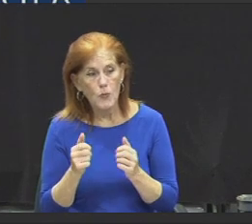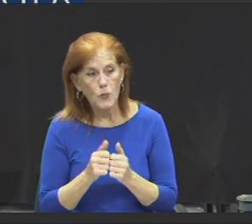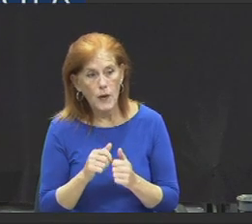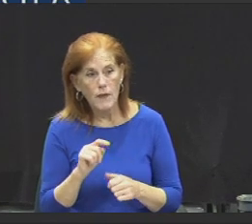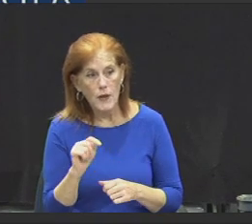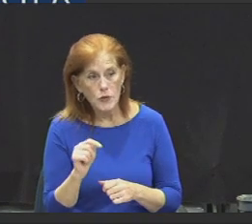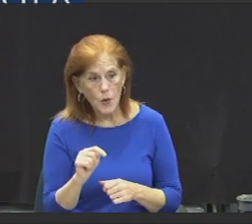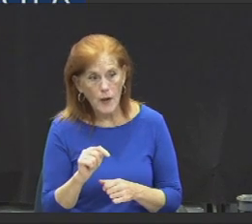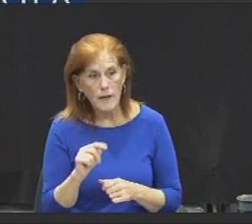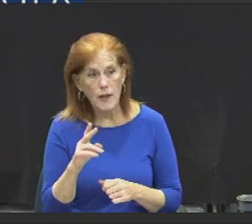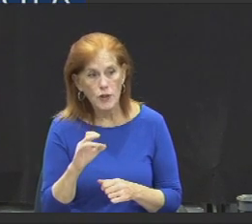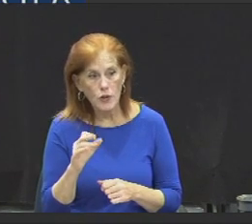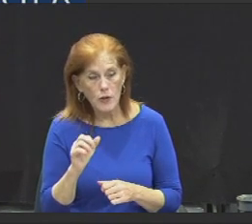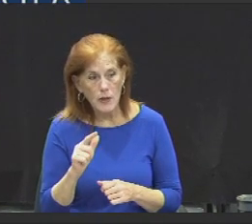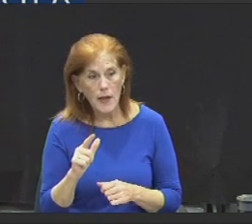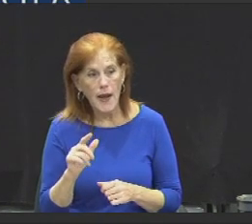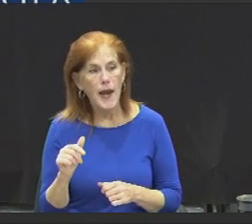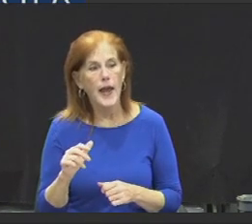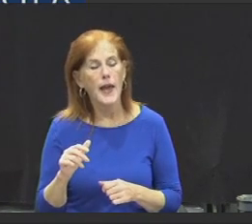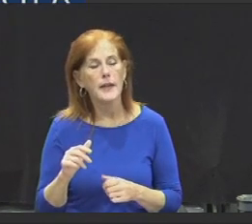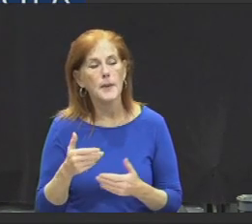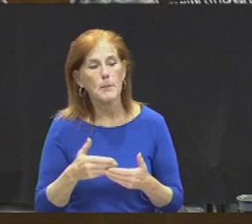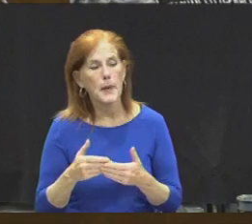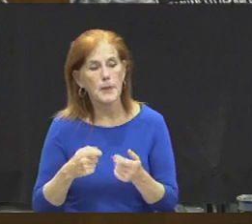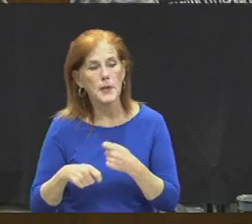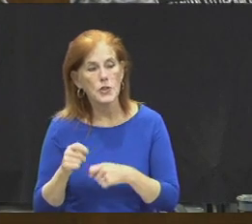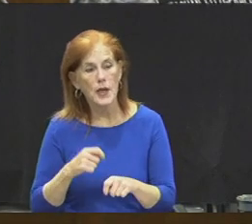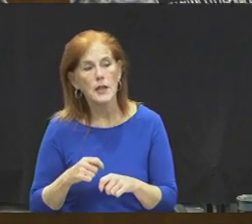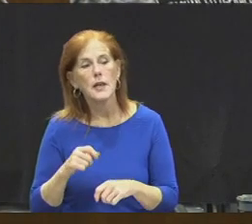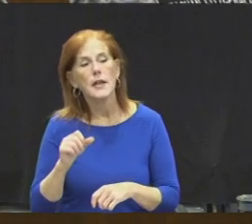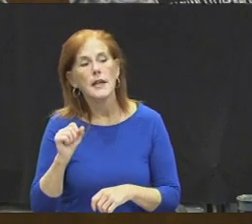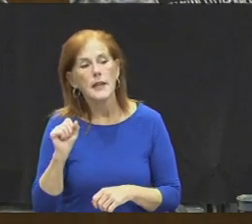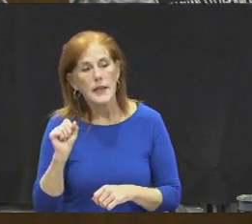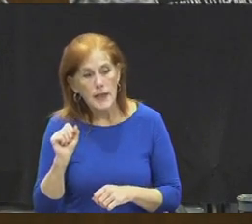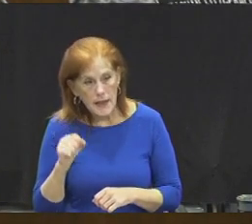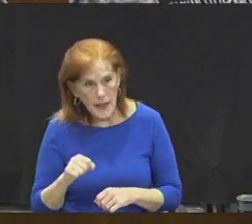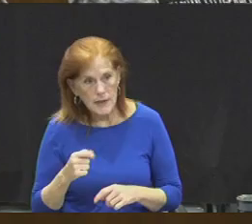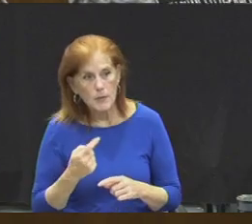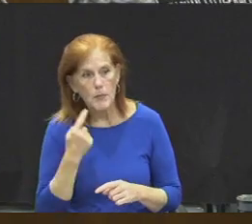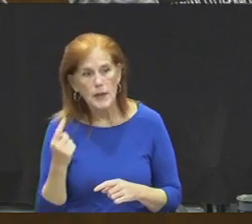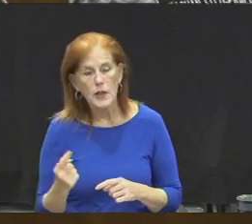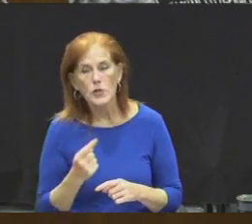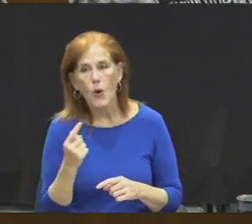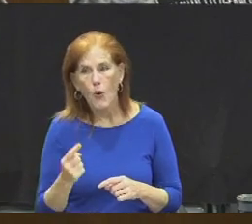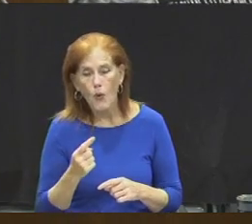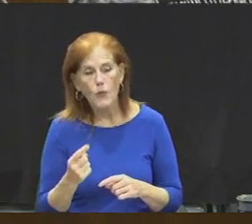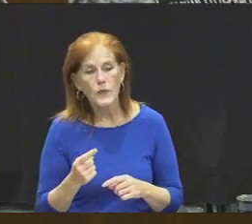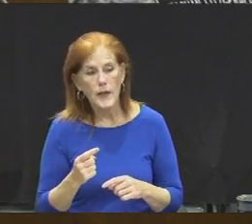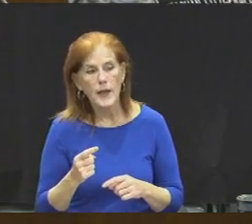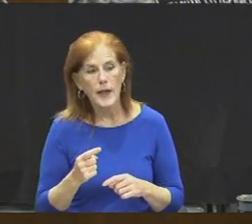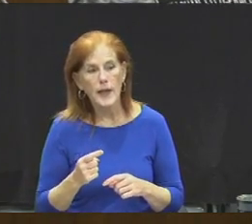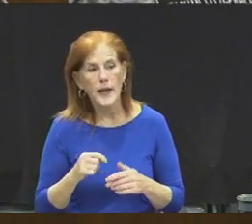what I'm hoping for. Yes, but those are only accessible from the playground side.